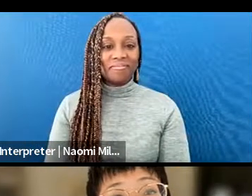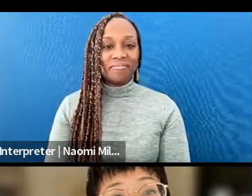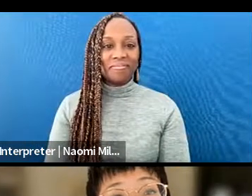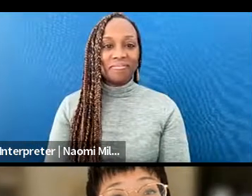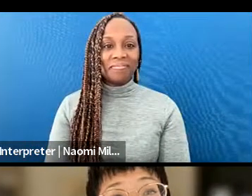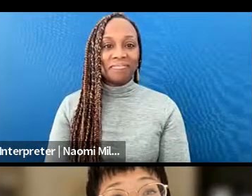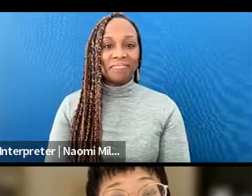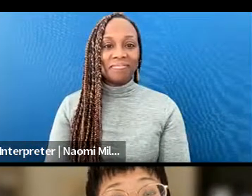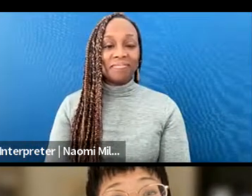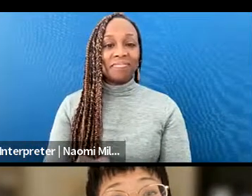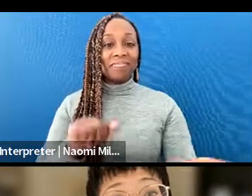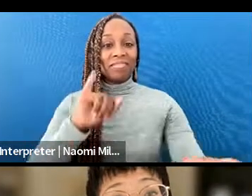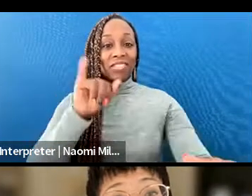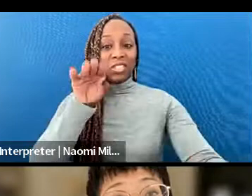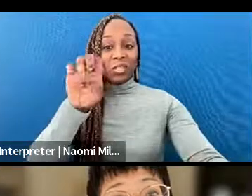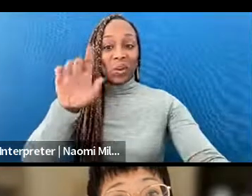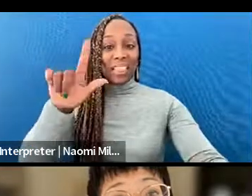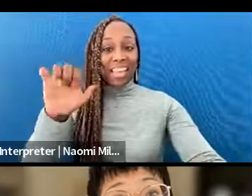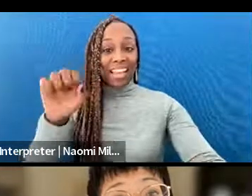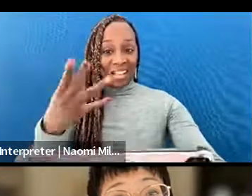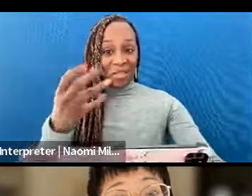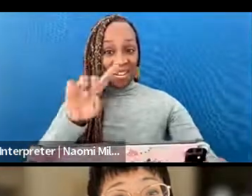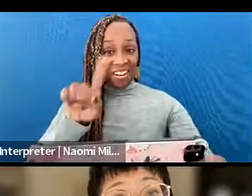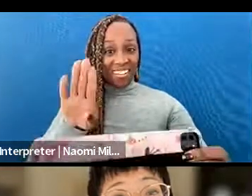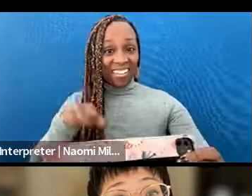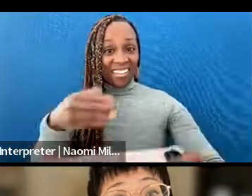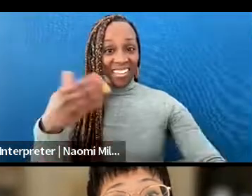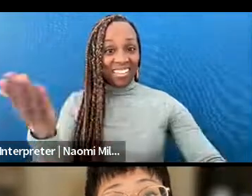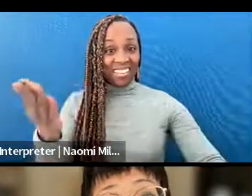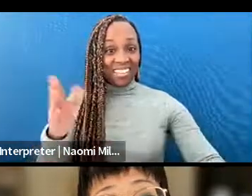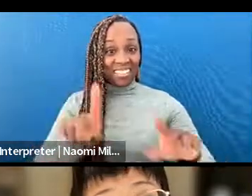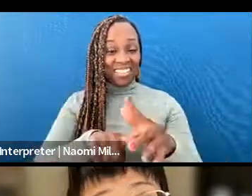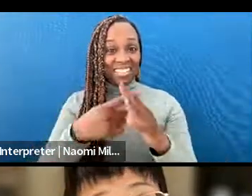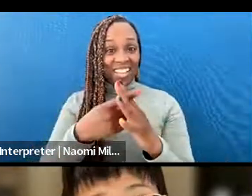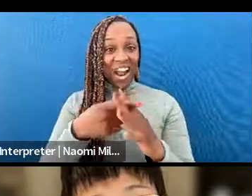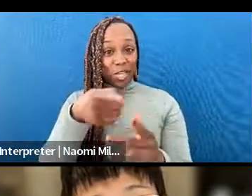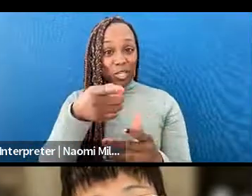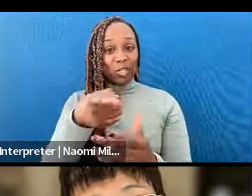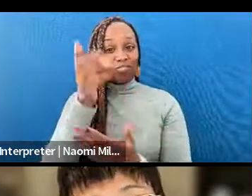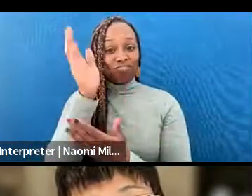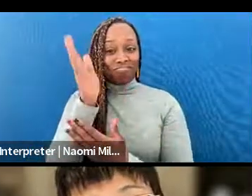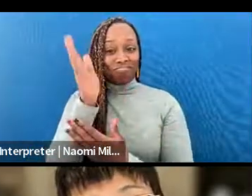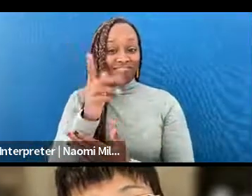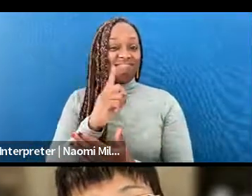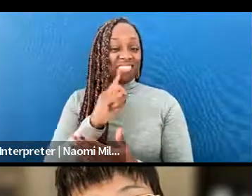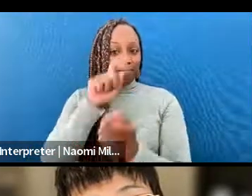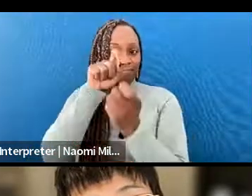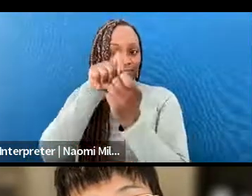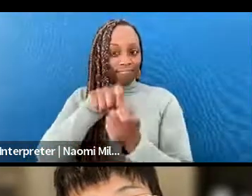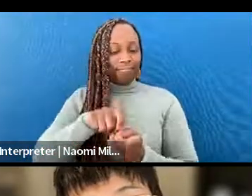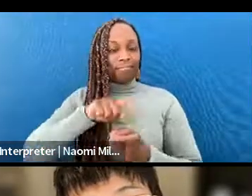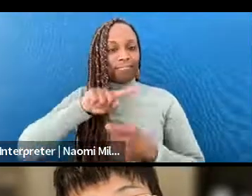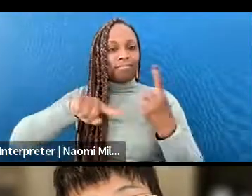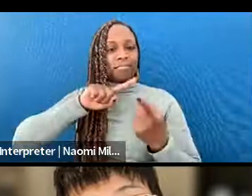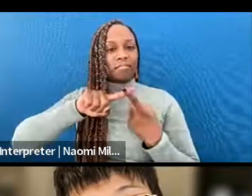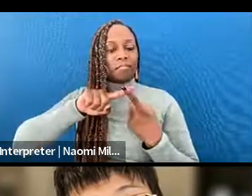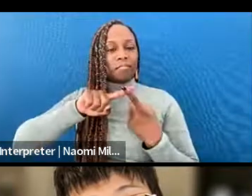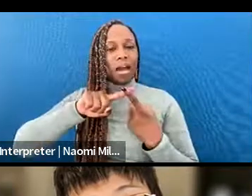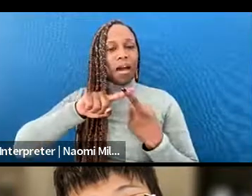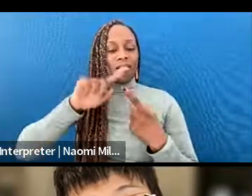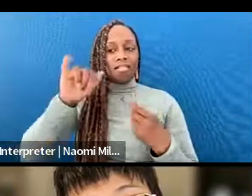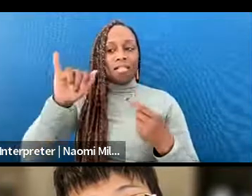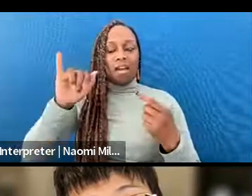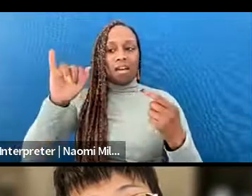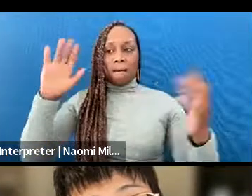Joe and Leah, would you want to start, since you talked rather specifically about the